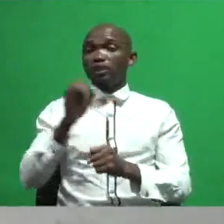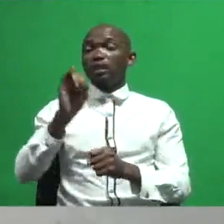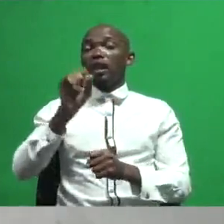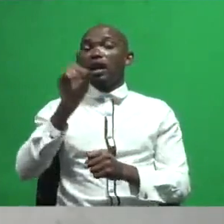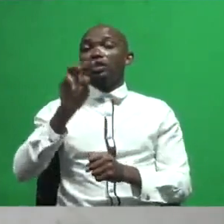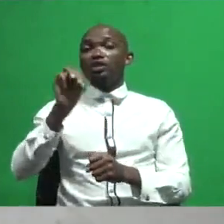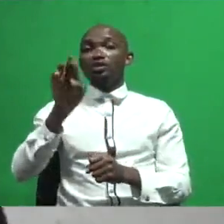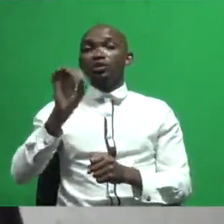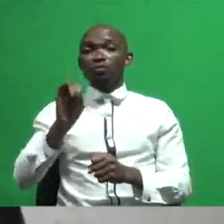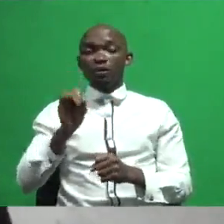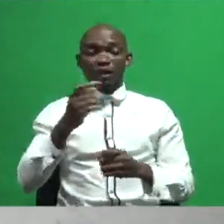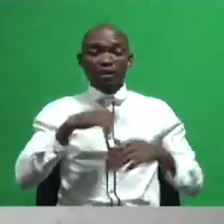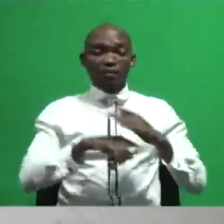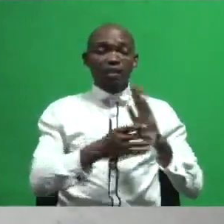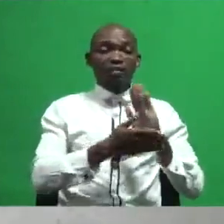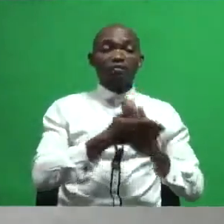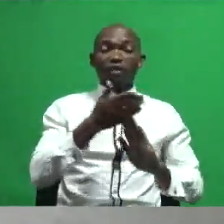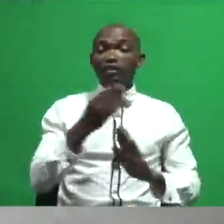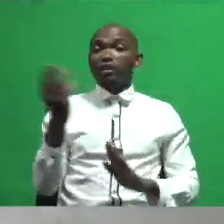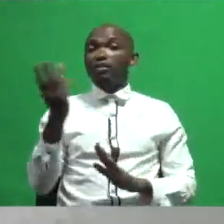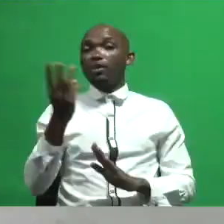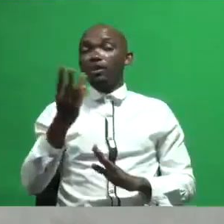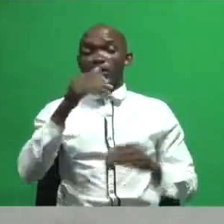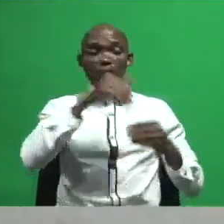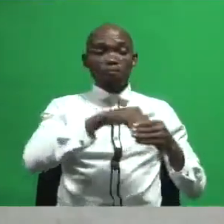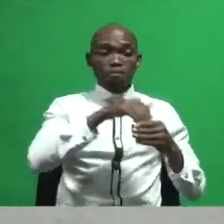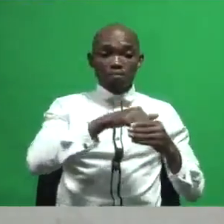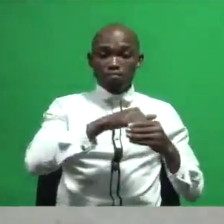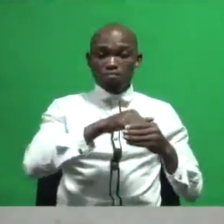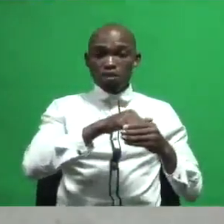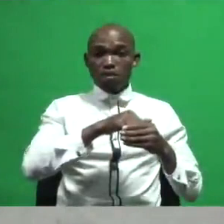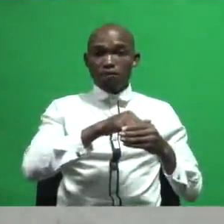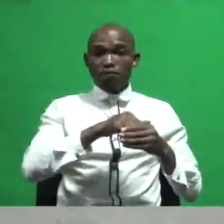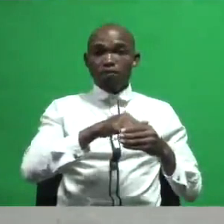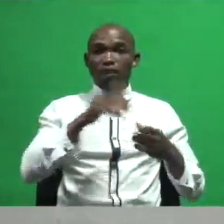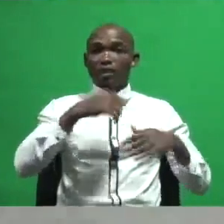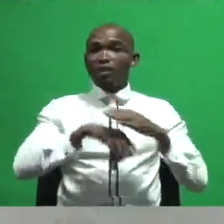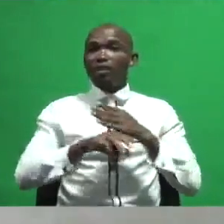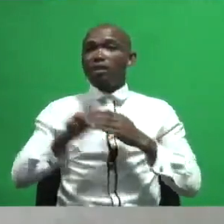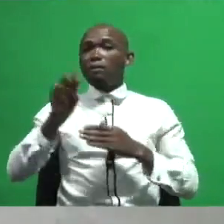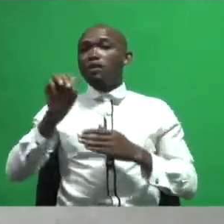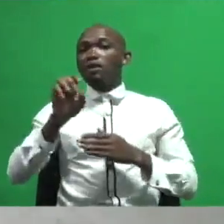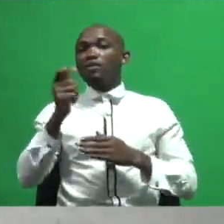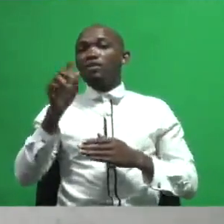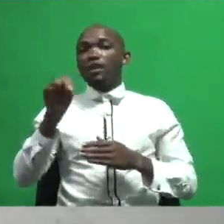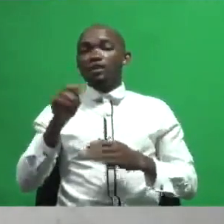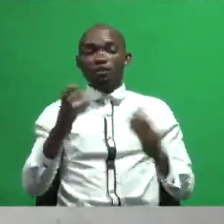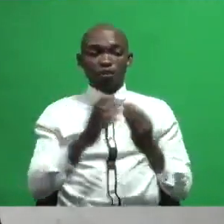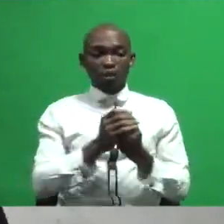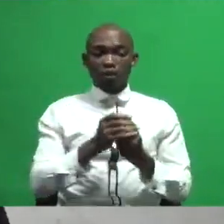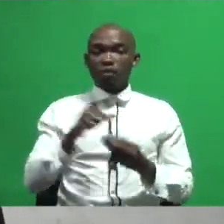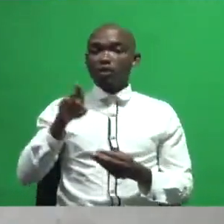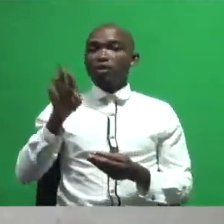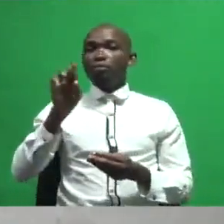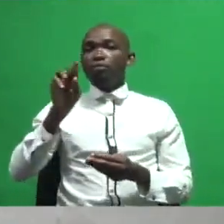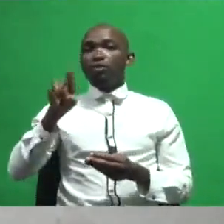get isomers for the first 3 members of this group, that is methane, ethane,